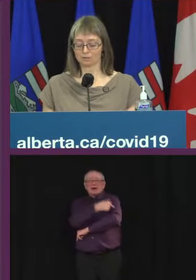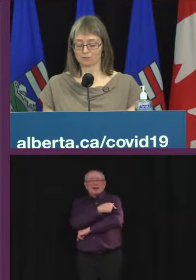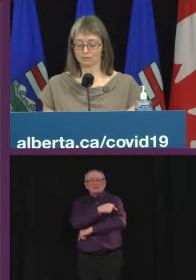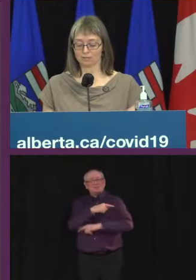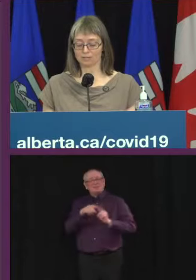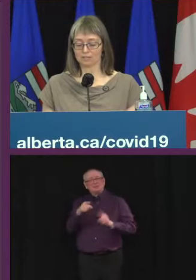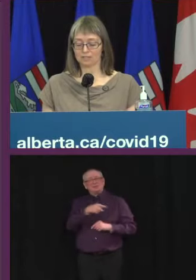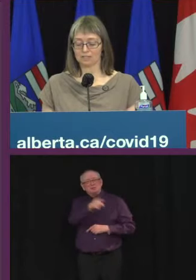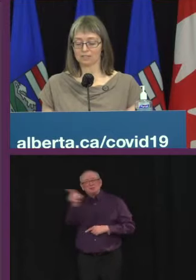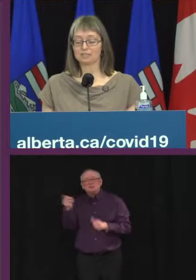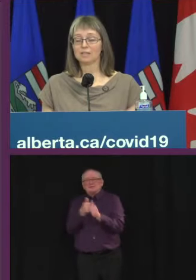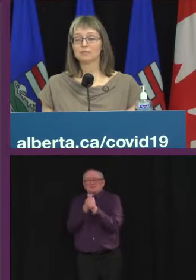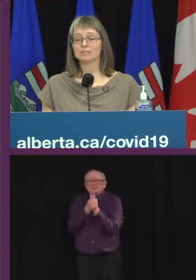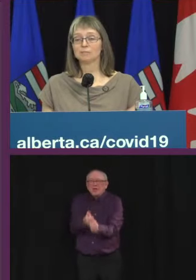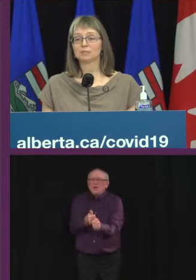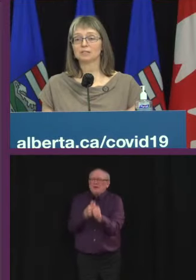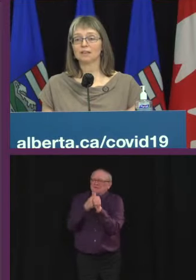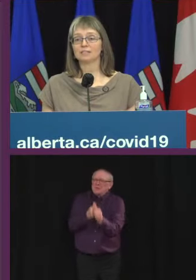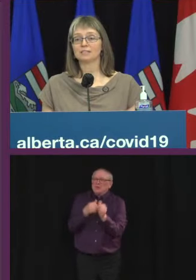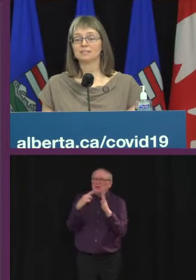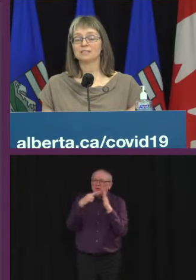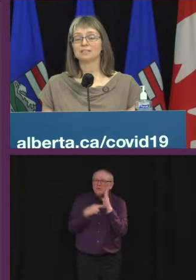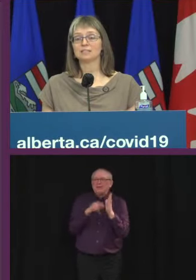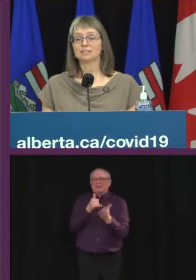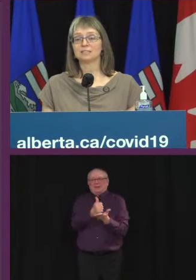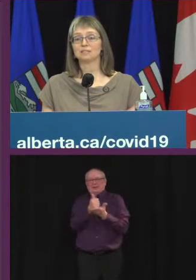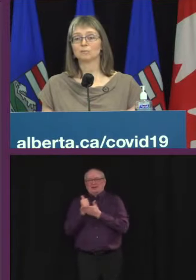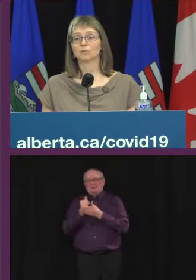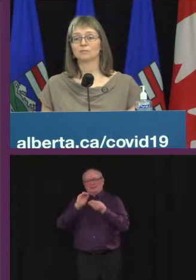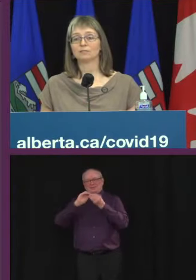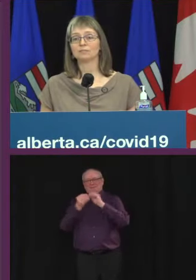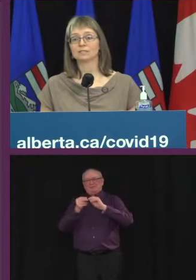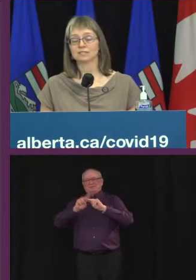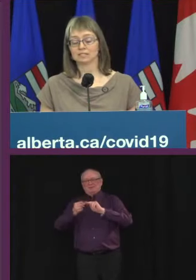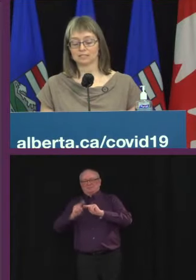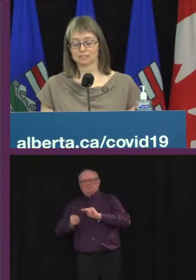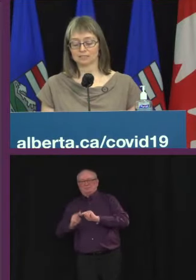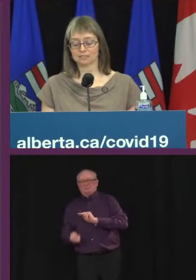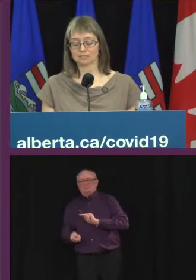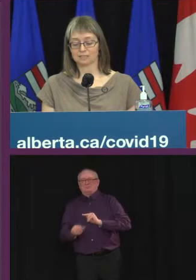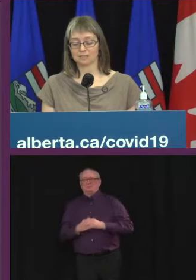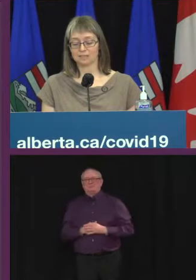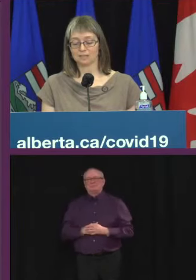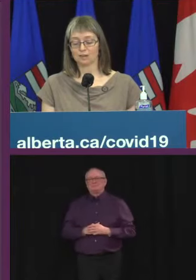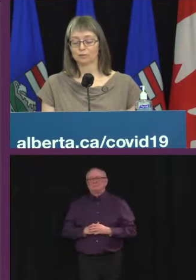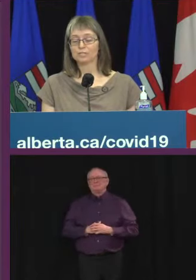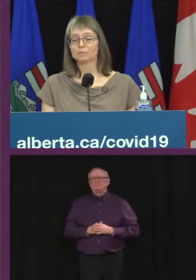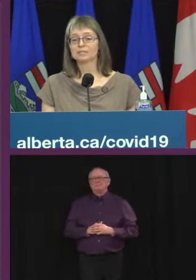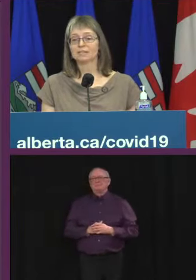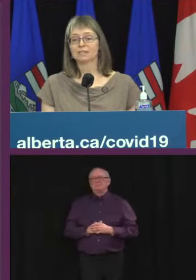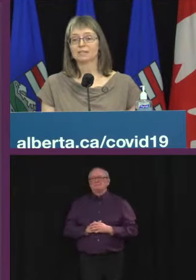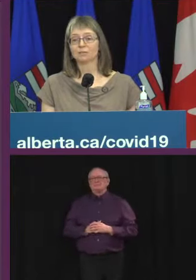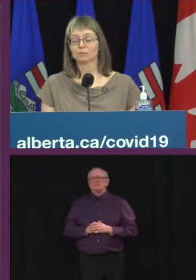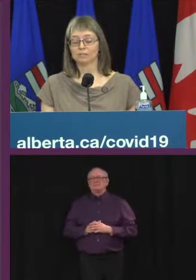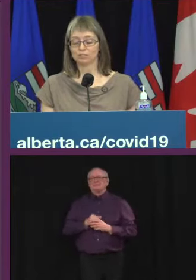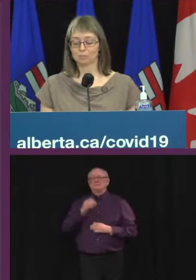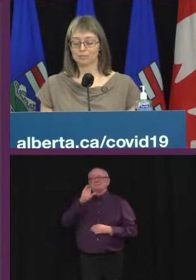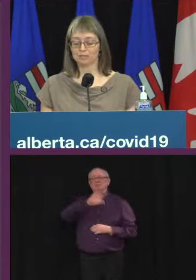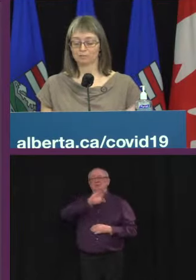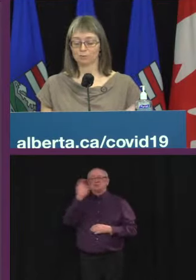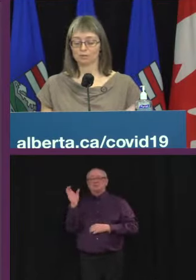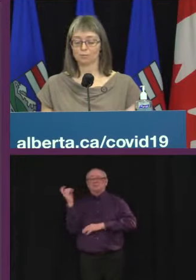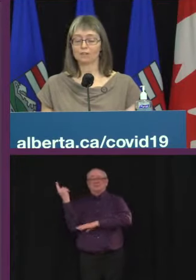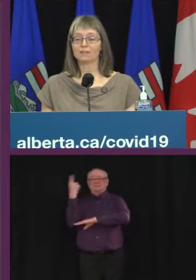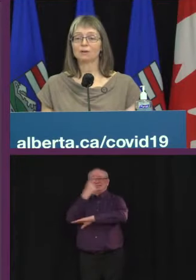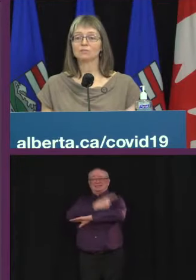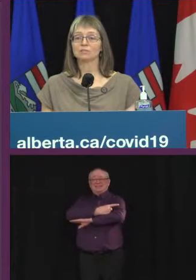numbers down. The same steep decline is seen in designated supportive living facilities. On Christmas Day, we reached a